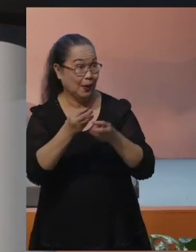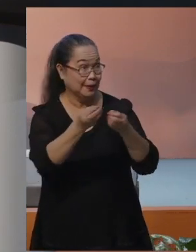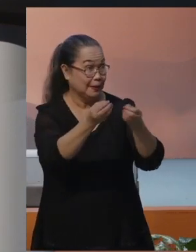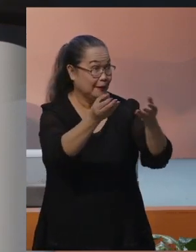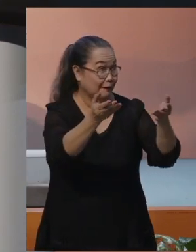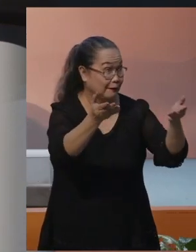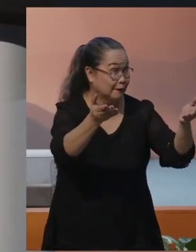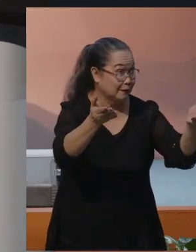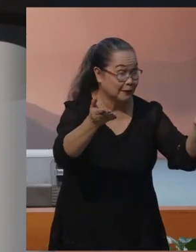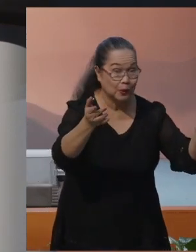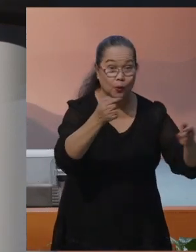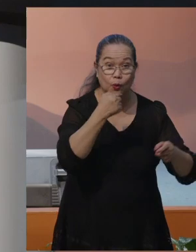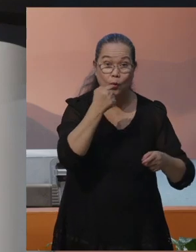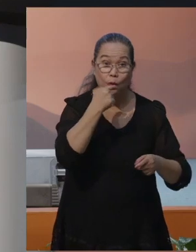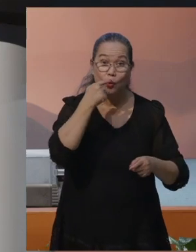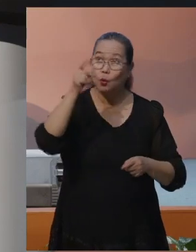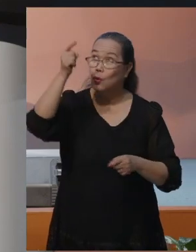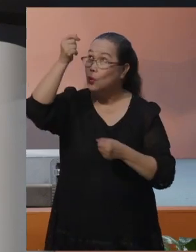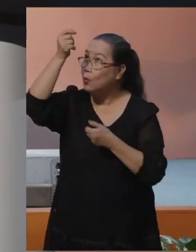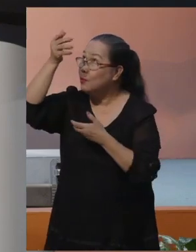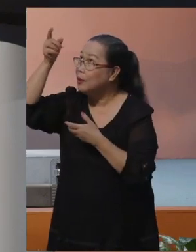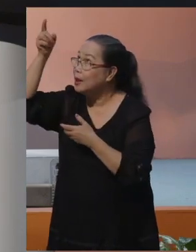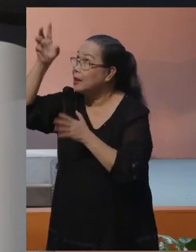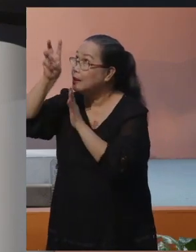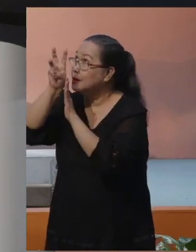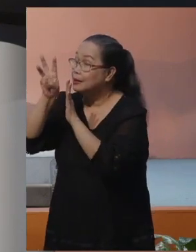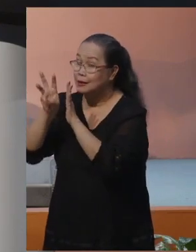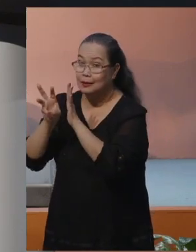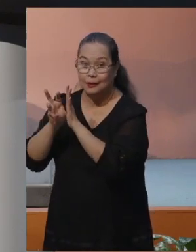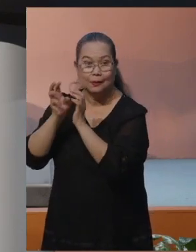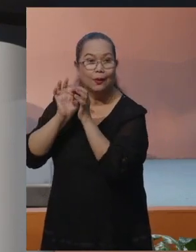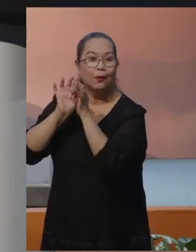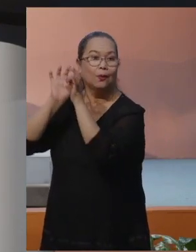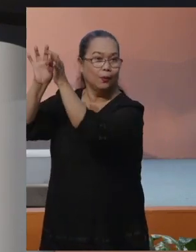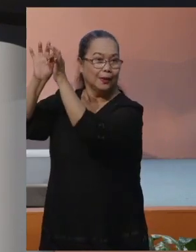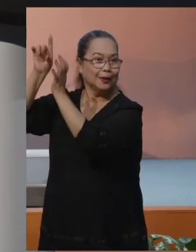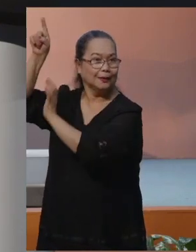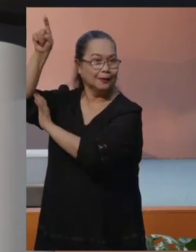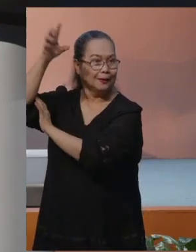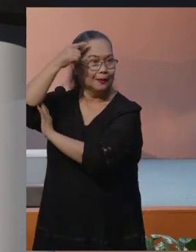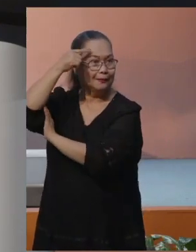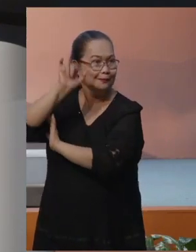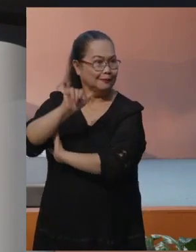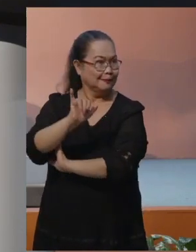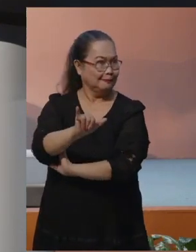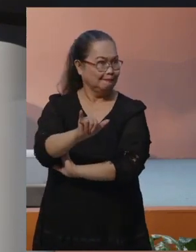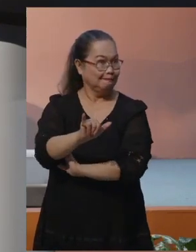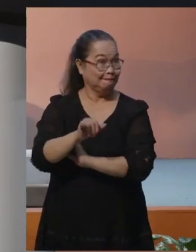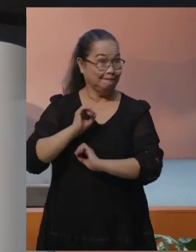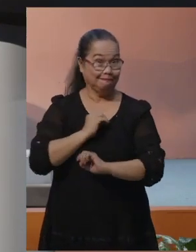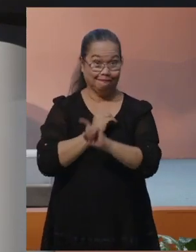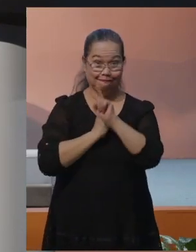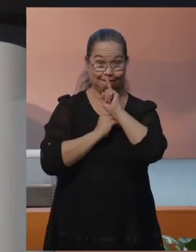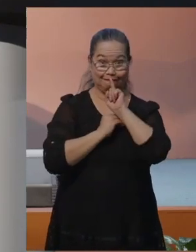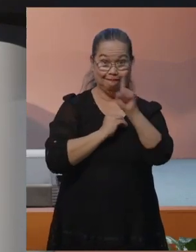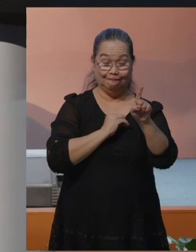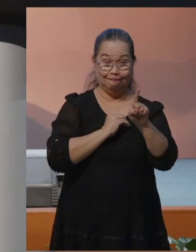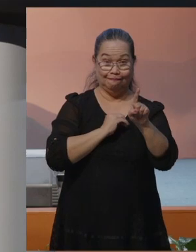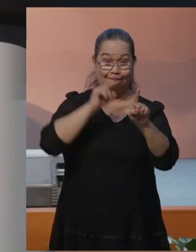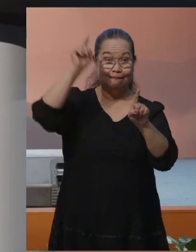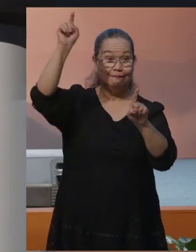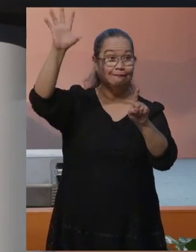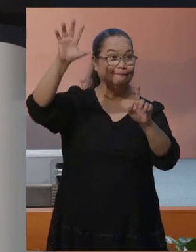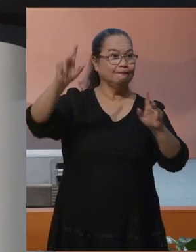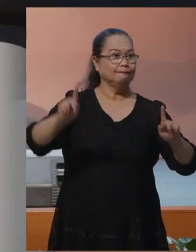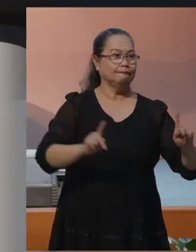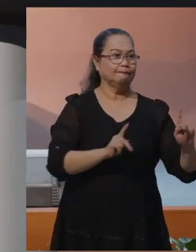but whoever does the will of God abides forever. Ang ating katiyakan ay ang kapangyarihan ng